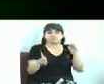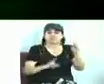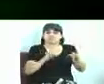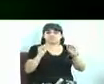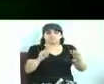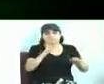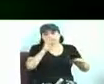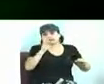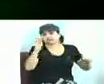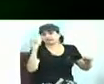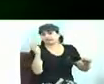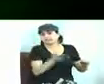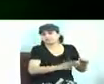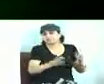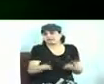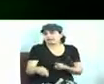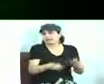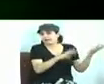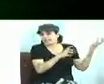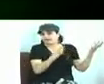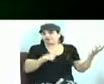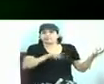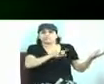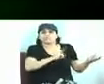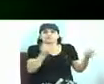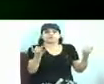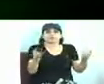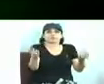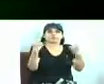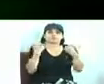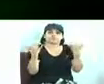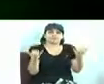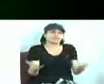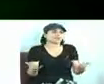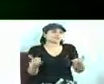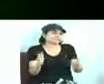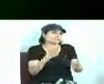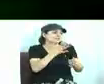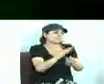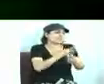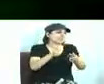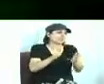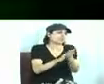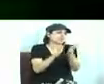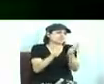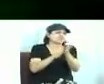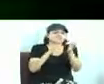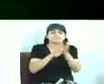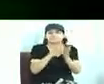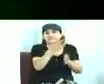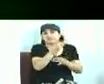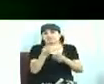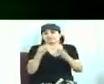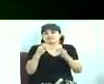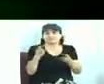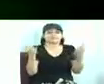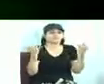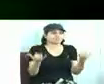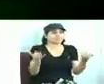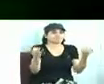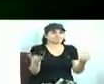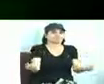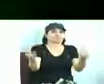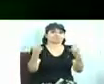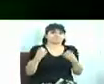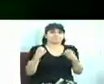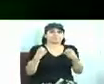no one can put us out. We've come today to sing our praises. We've come today